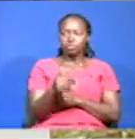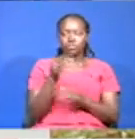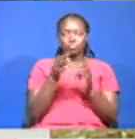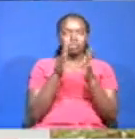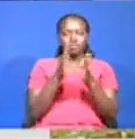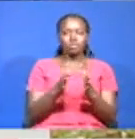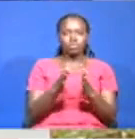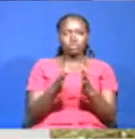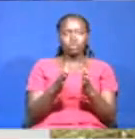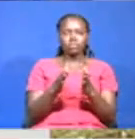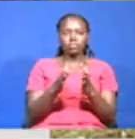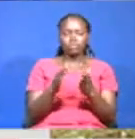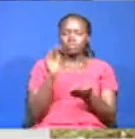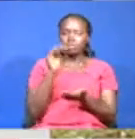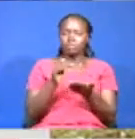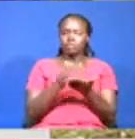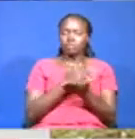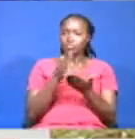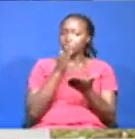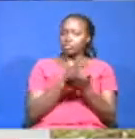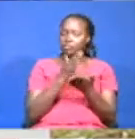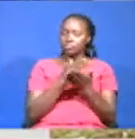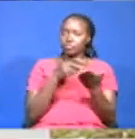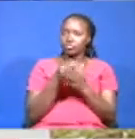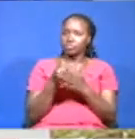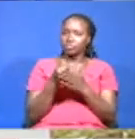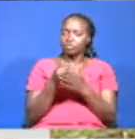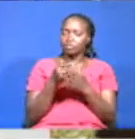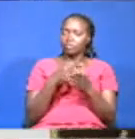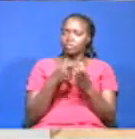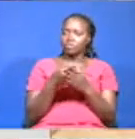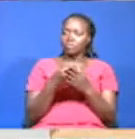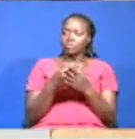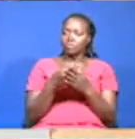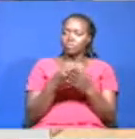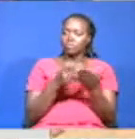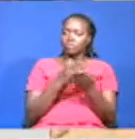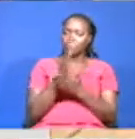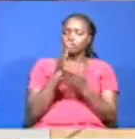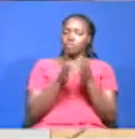alikata share zake kwa ukweli na kulipia, basi apate haki yake.